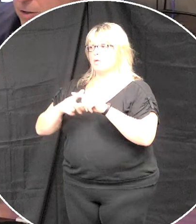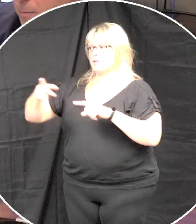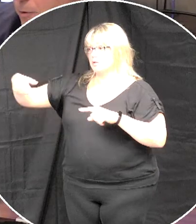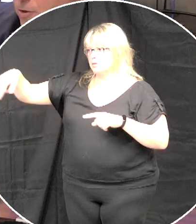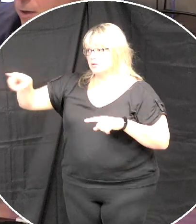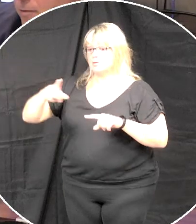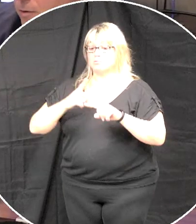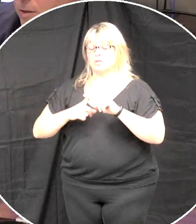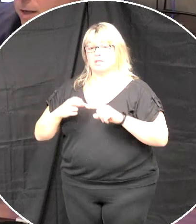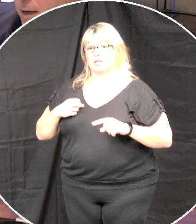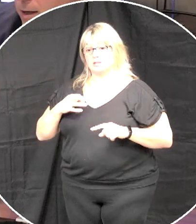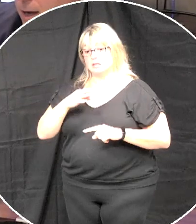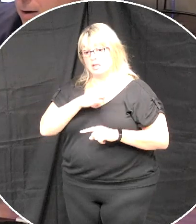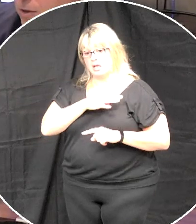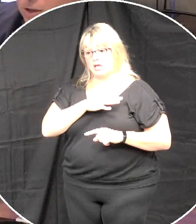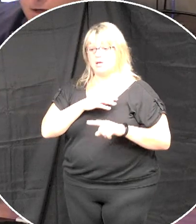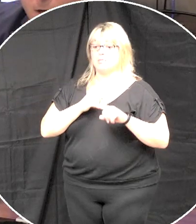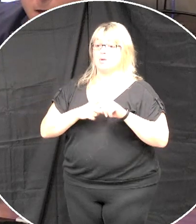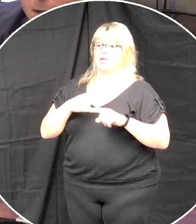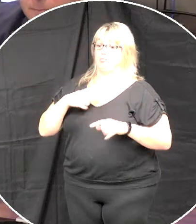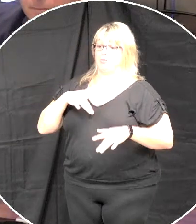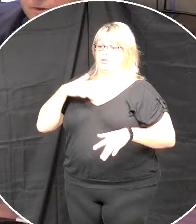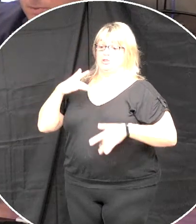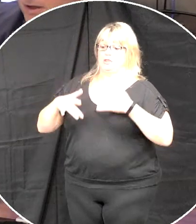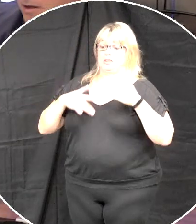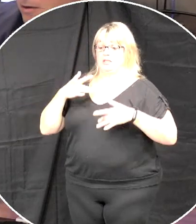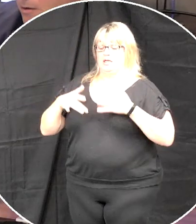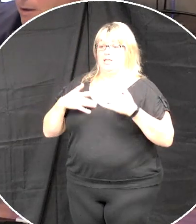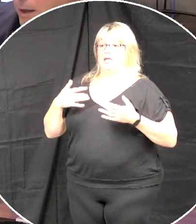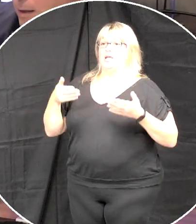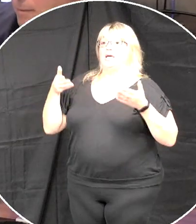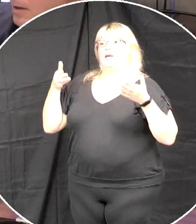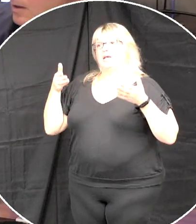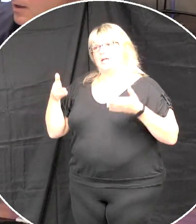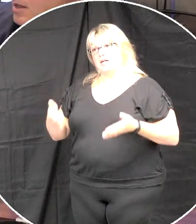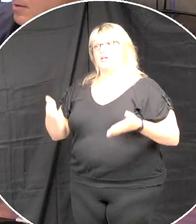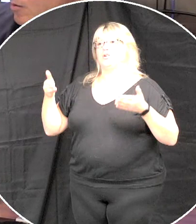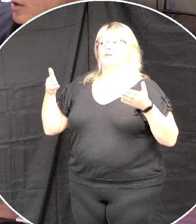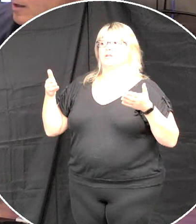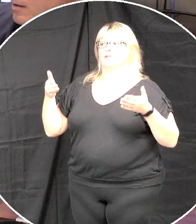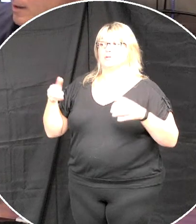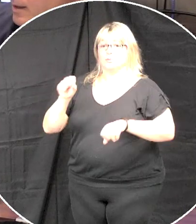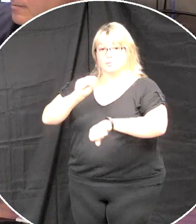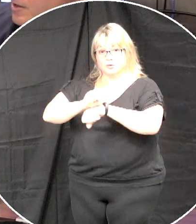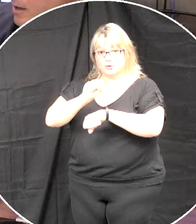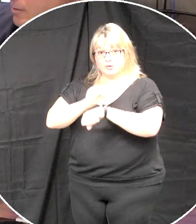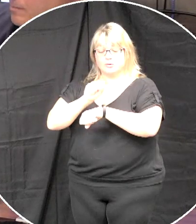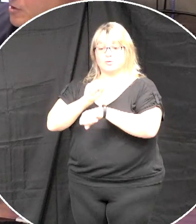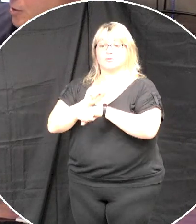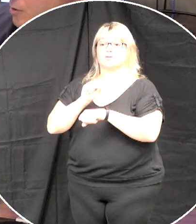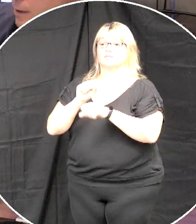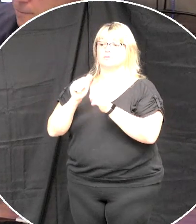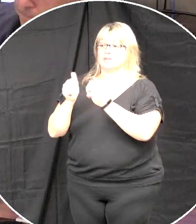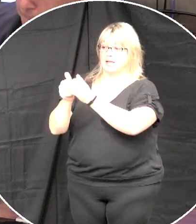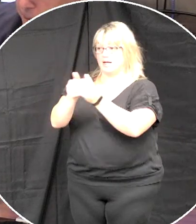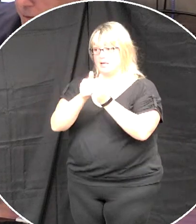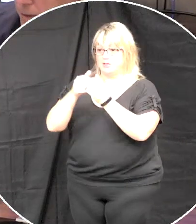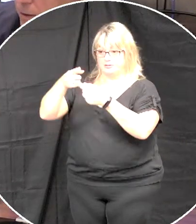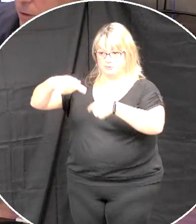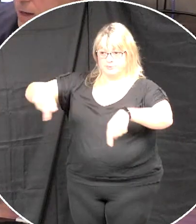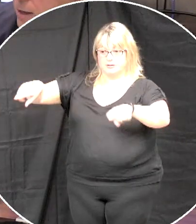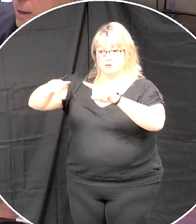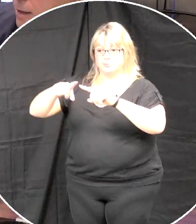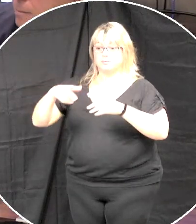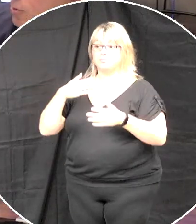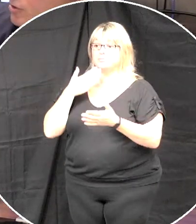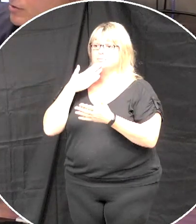and just on a personal level to say how excited I am to be here and to be working together. So,